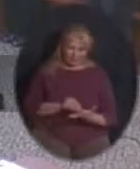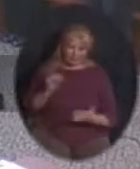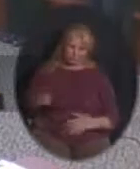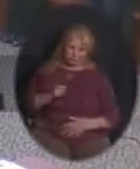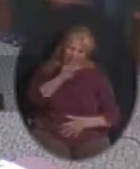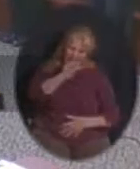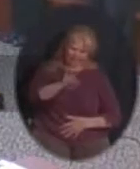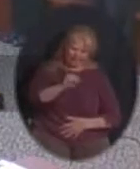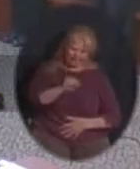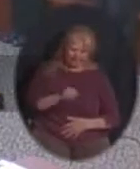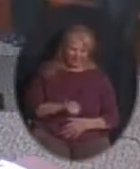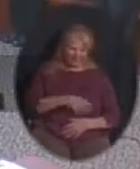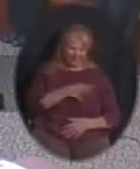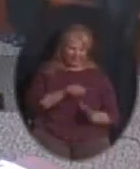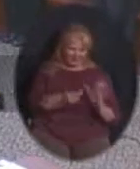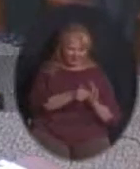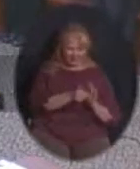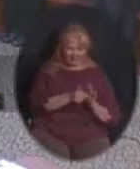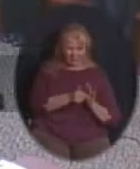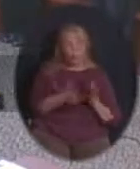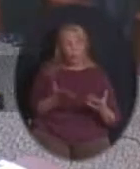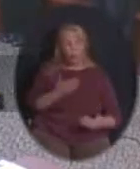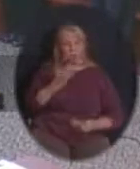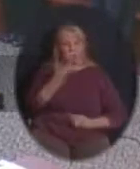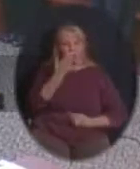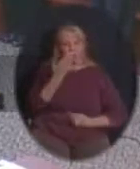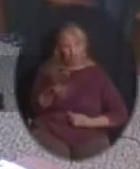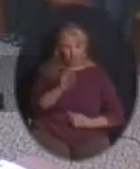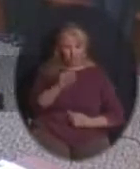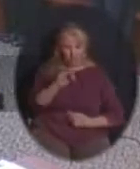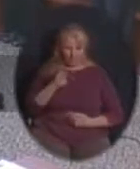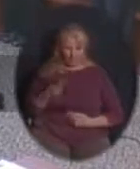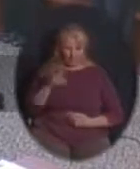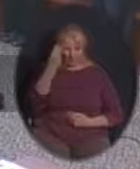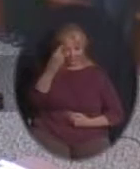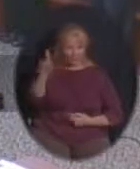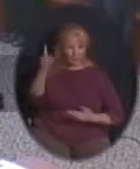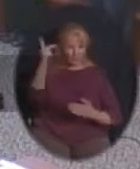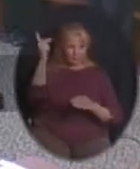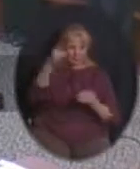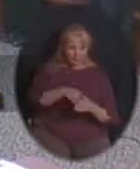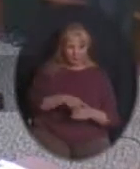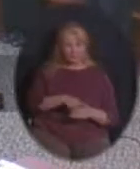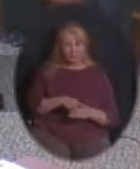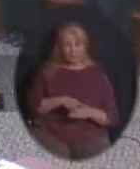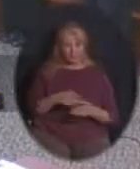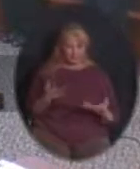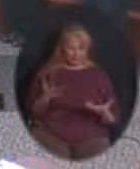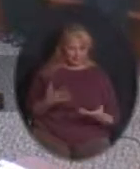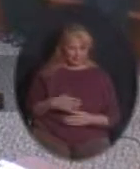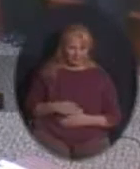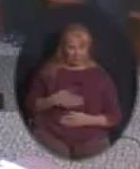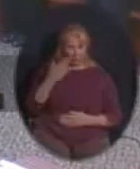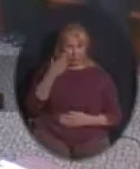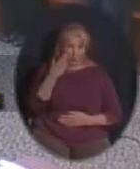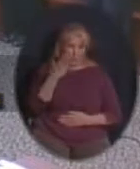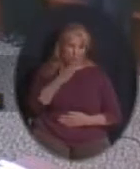evening, we would like to thank the mayor for his participation, and really the program was very much his